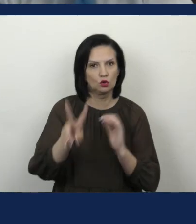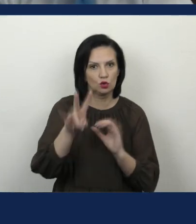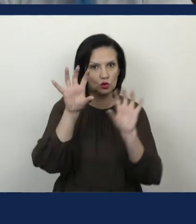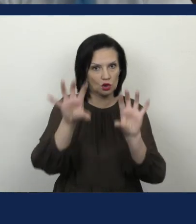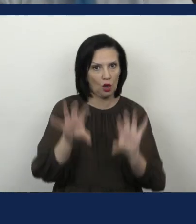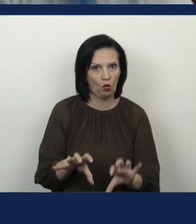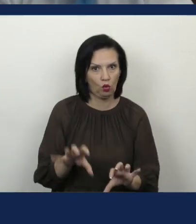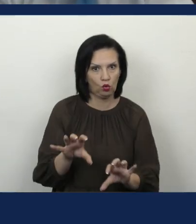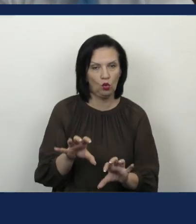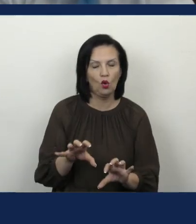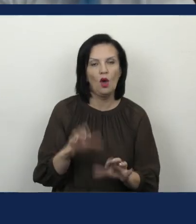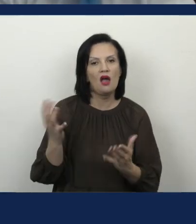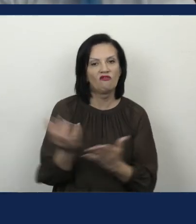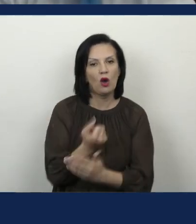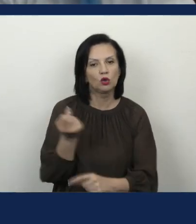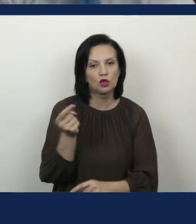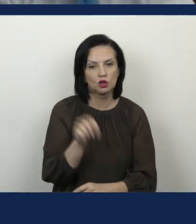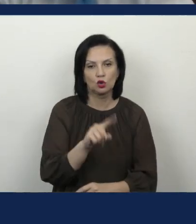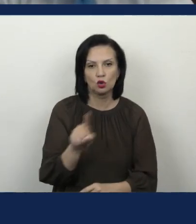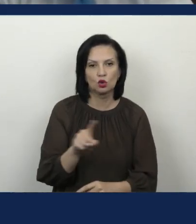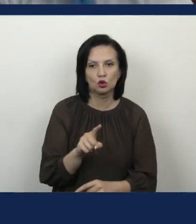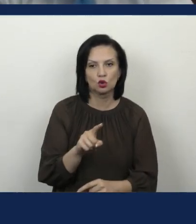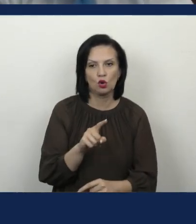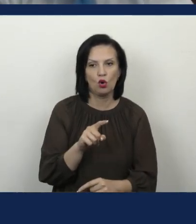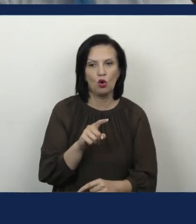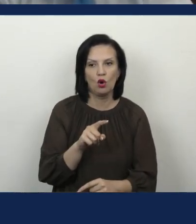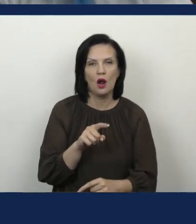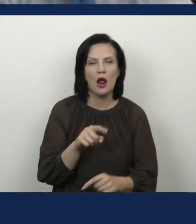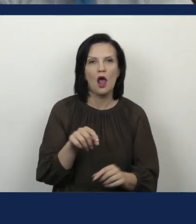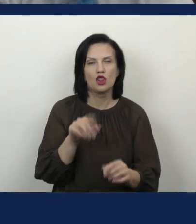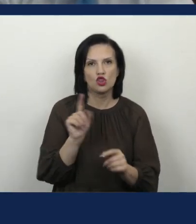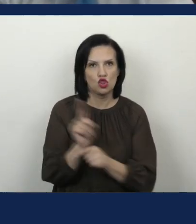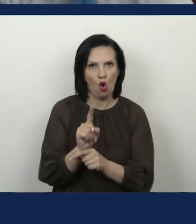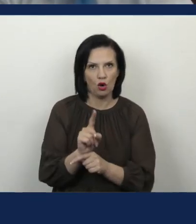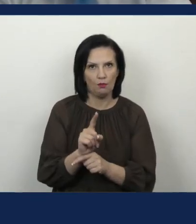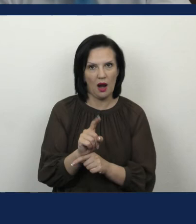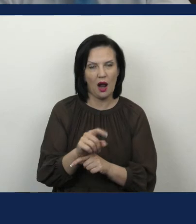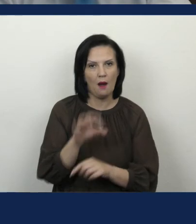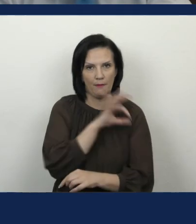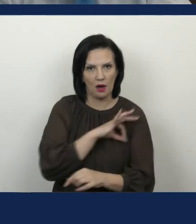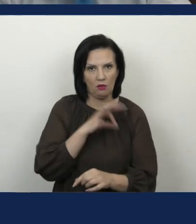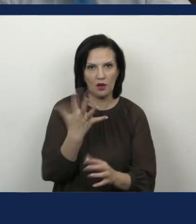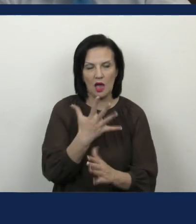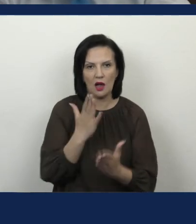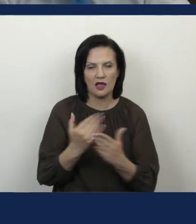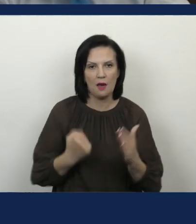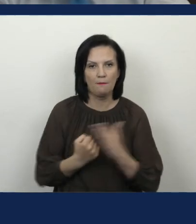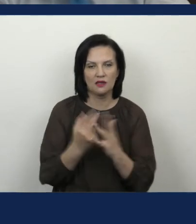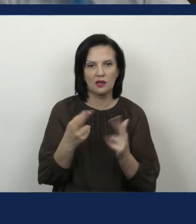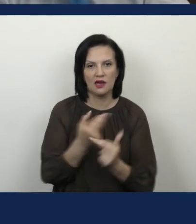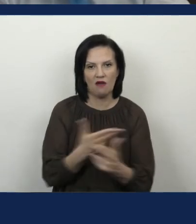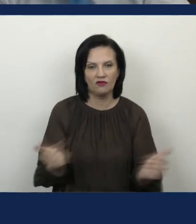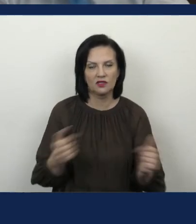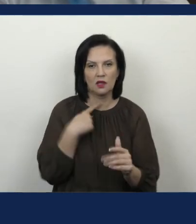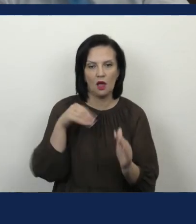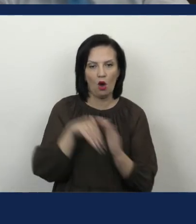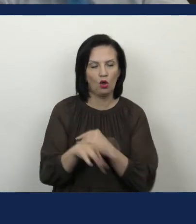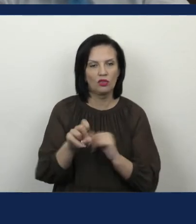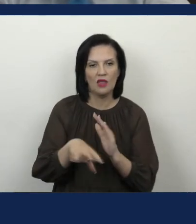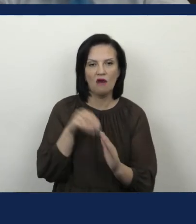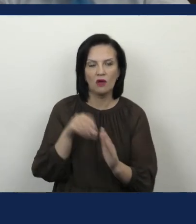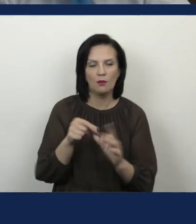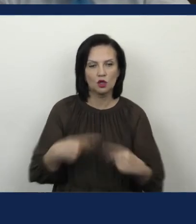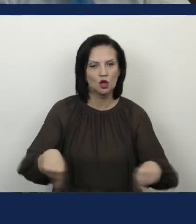Election Commission of Article 92 of the law, because the construct of the legal provision, which is the